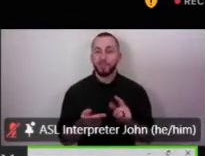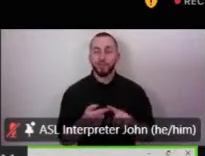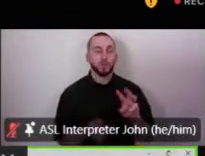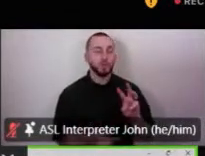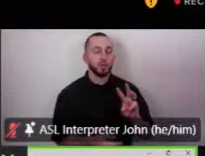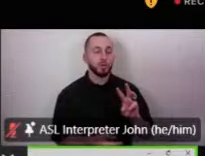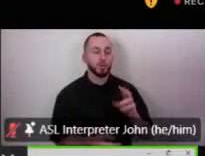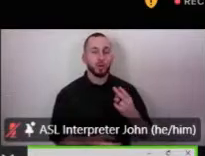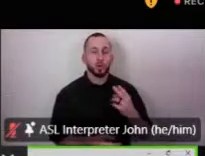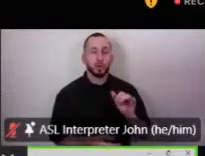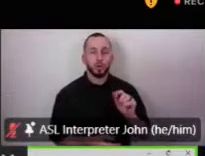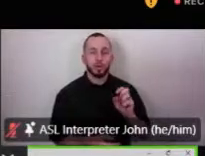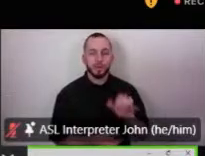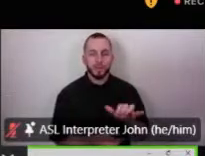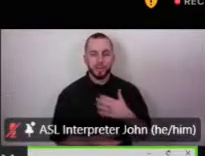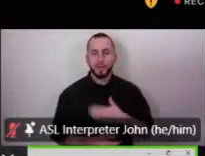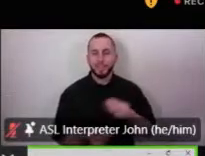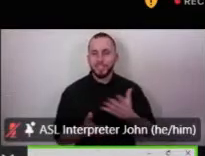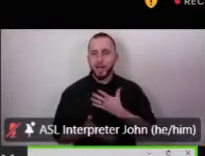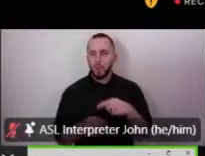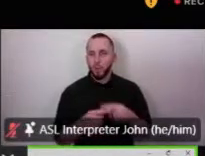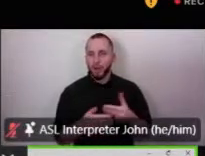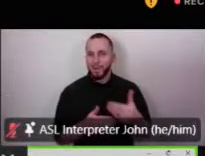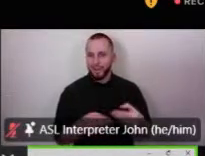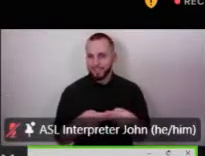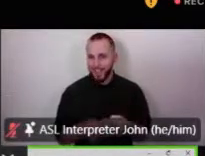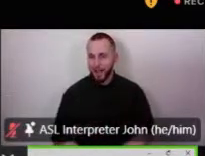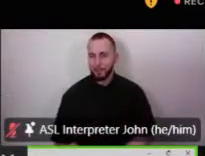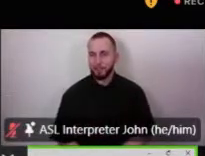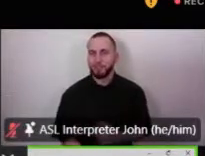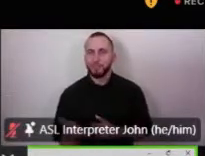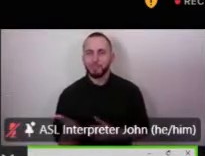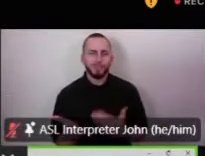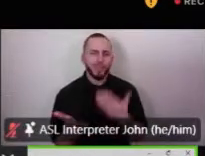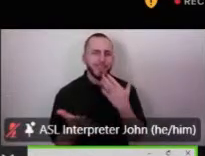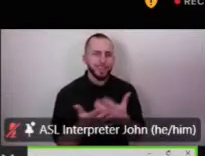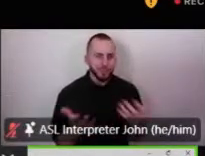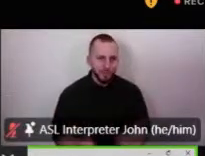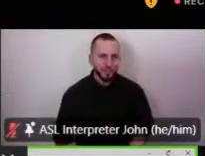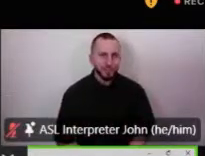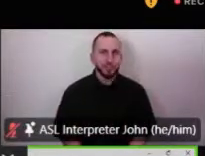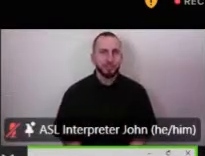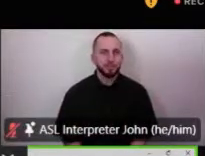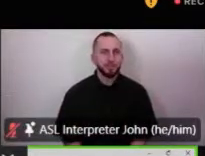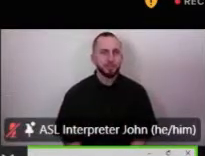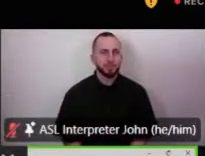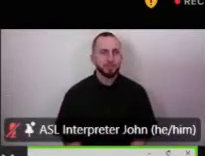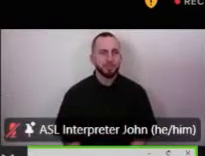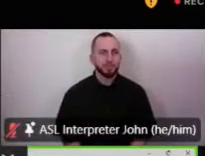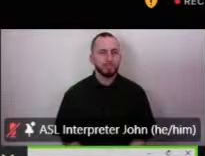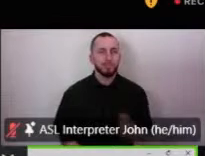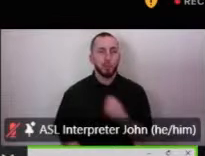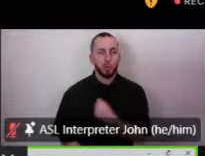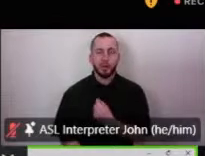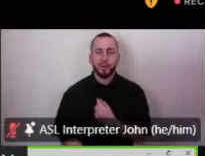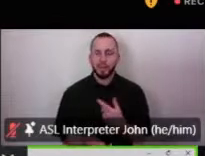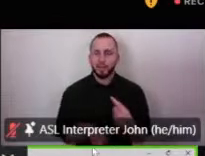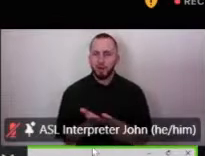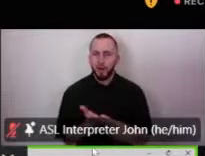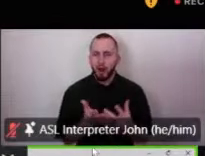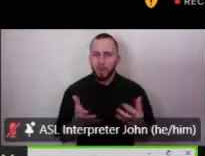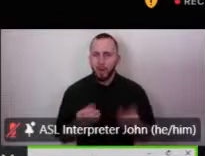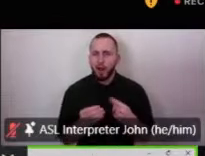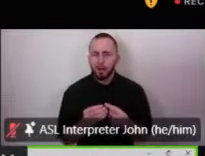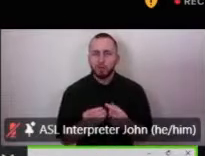say next when you want me to continue. Perfect. That sounds great. Thank you so much, Haley. So we talked a lot about servings and nutrition labels